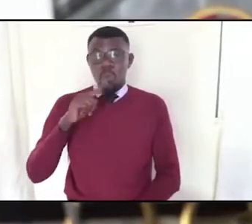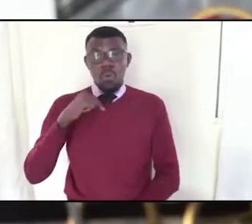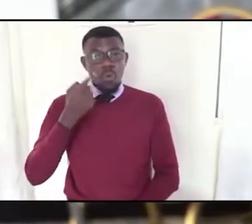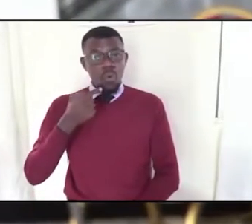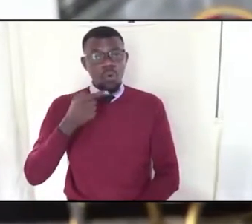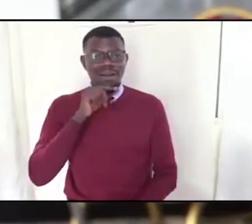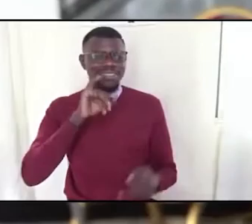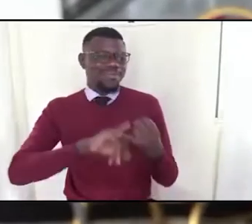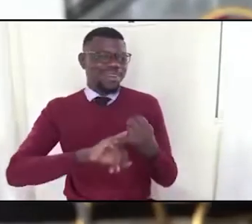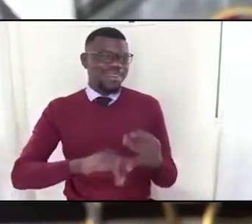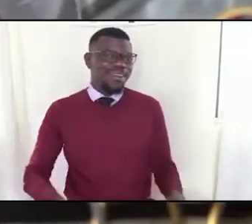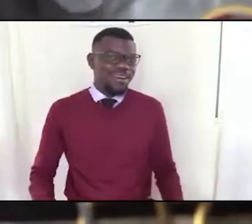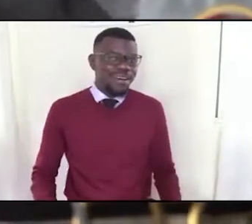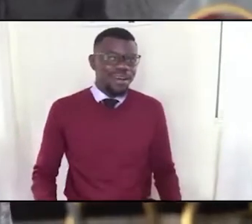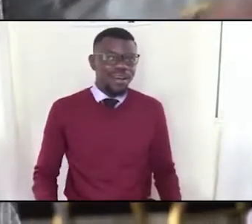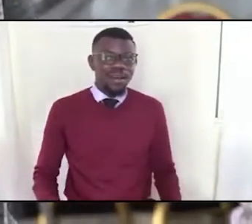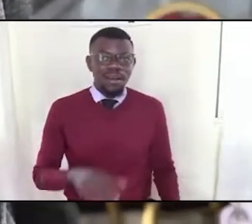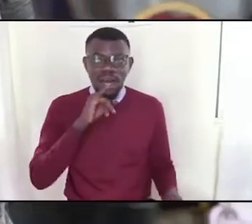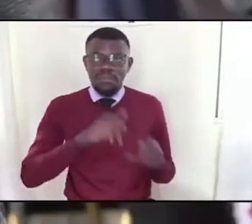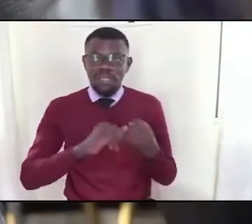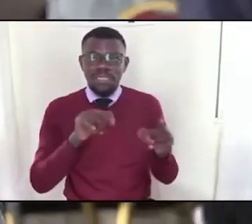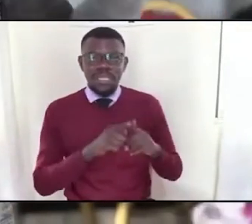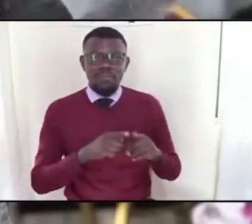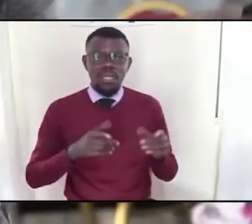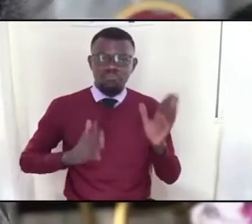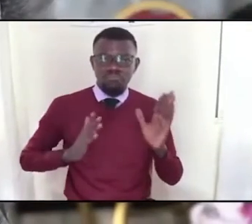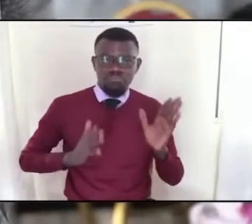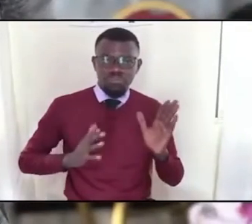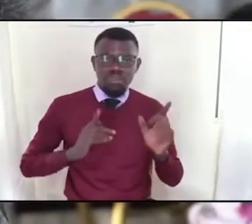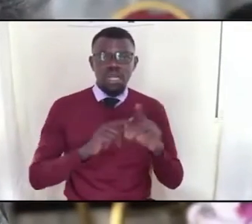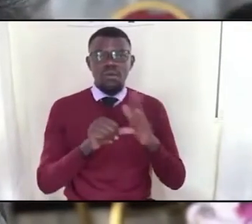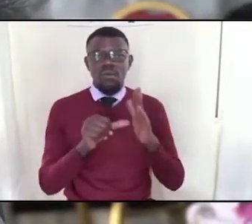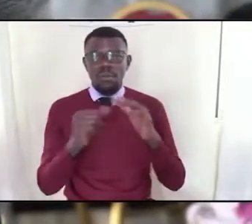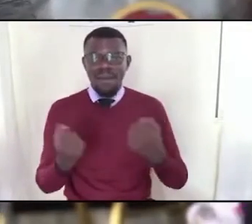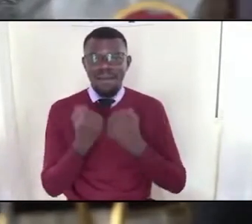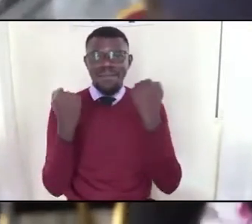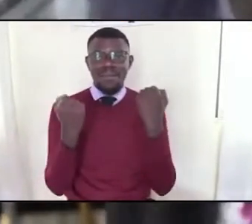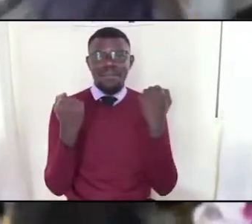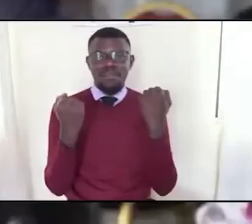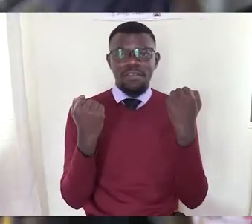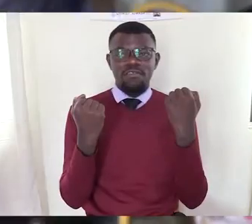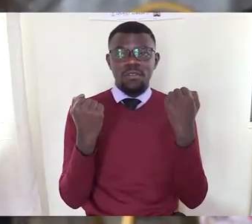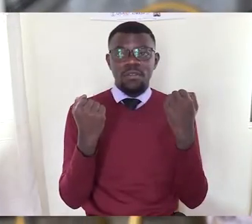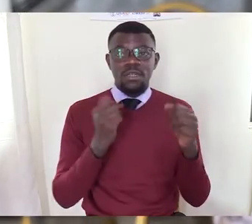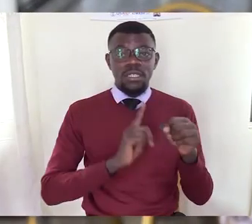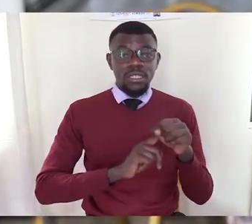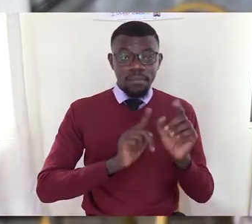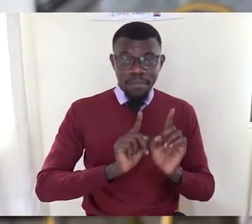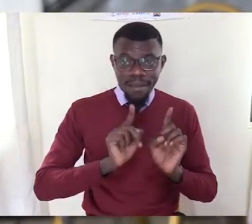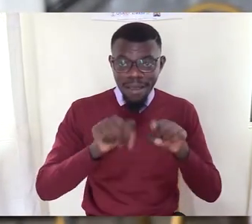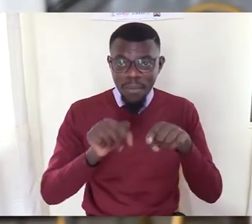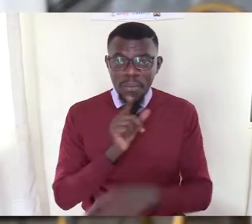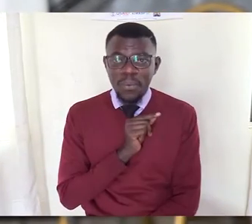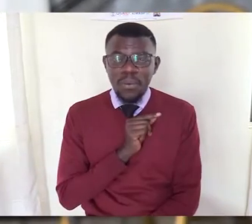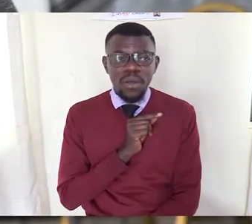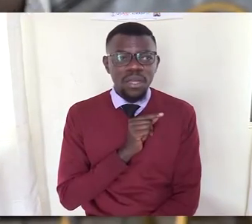So the husband came, because he also ran for his life when things were happening. So when he came, he